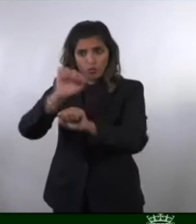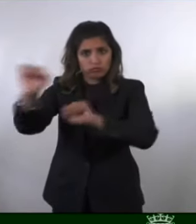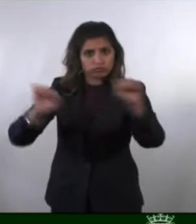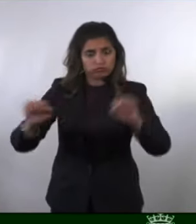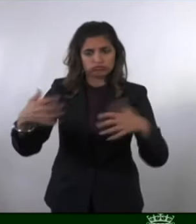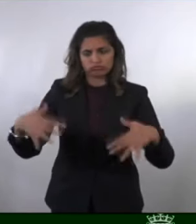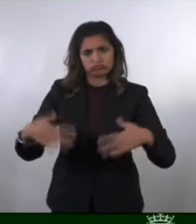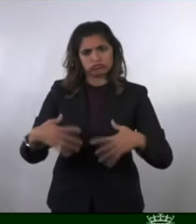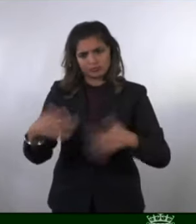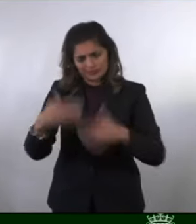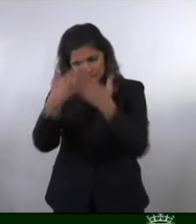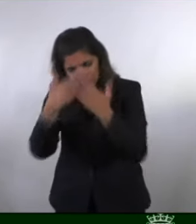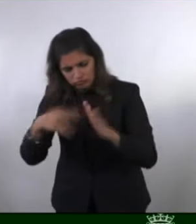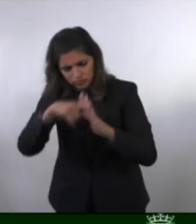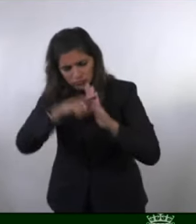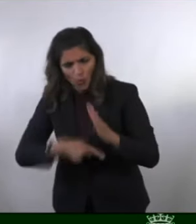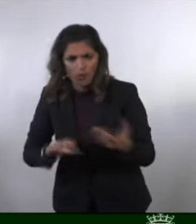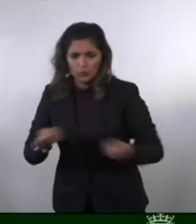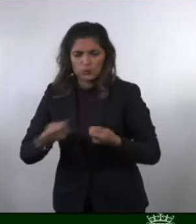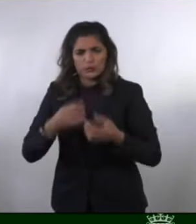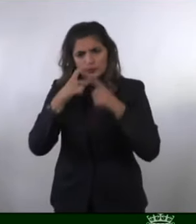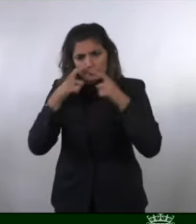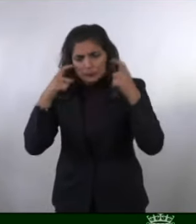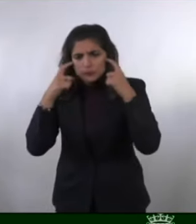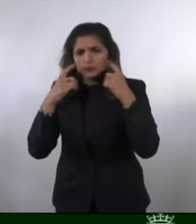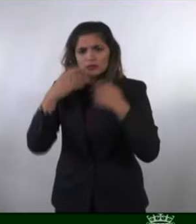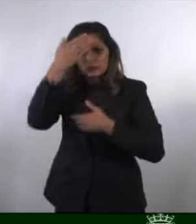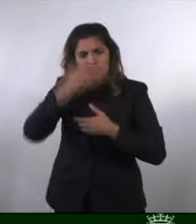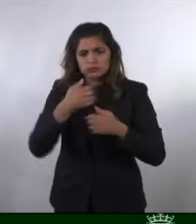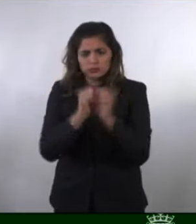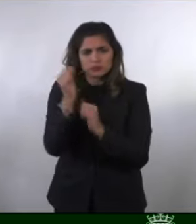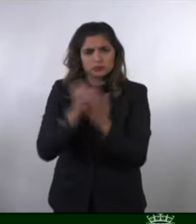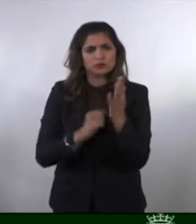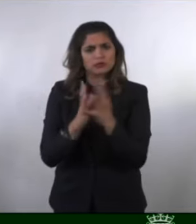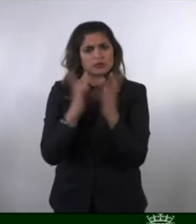gone to help bring the virus down in their area.